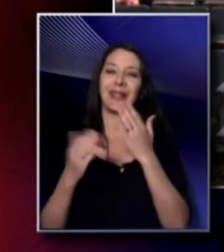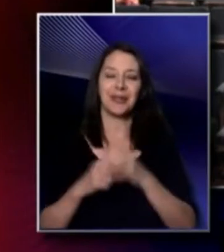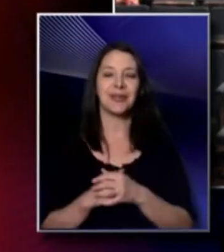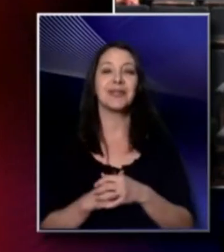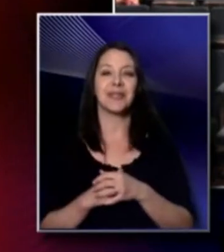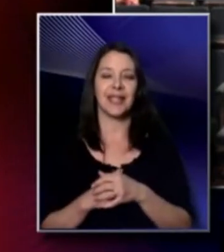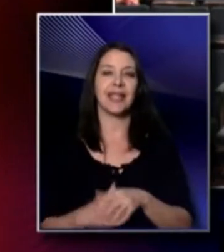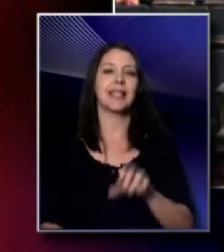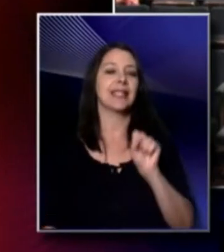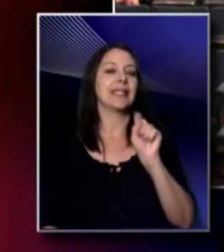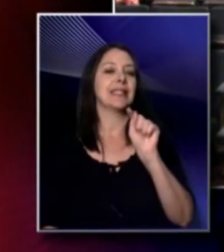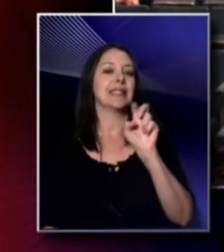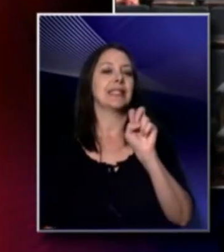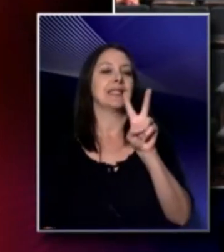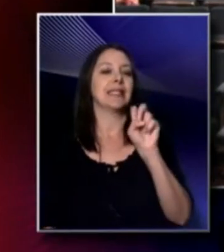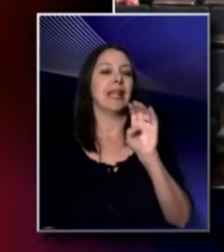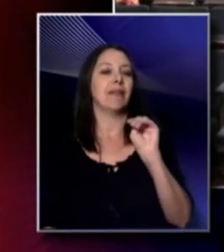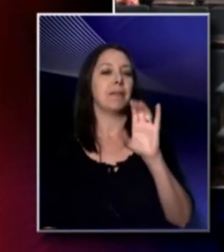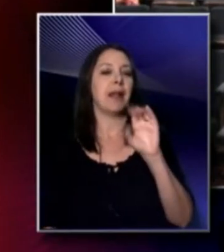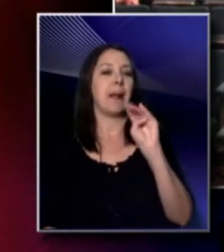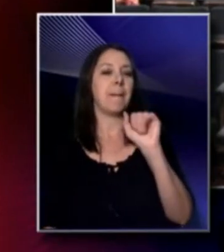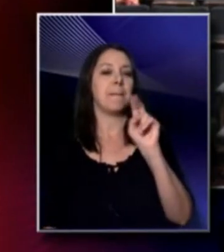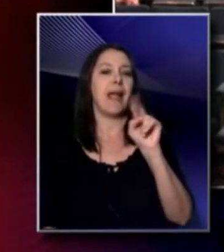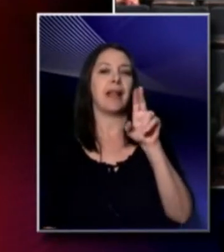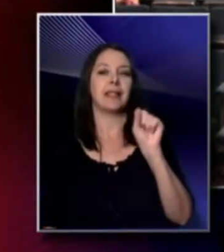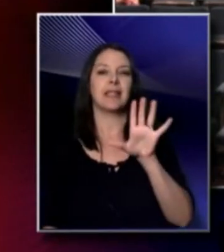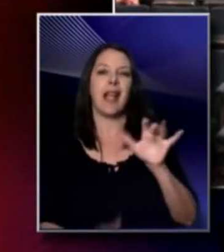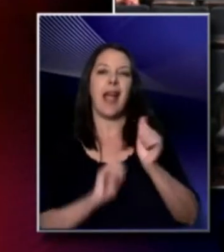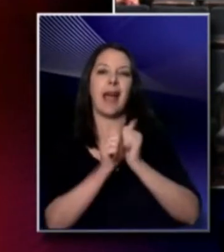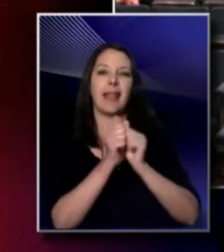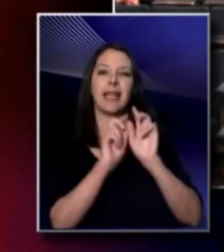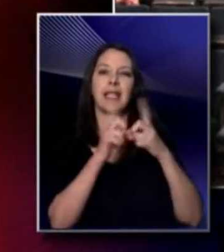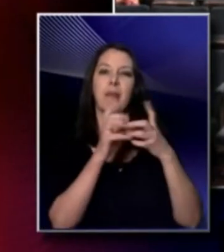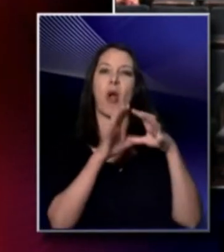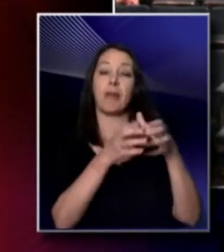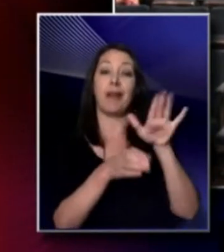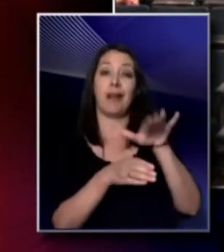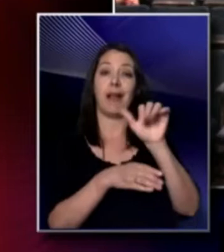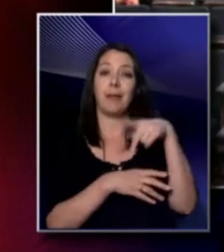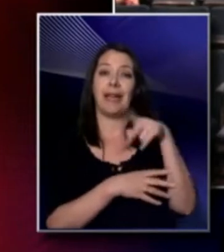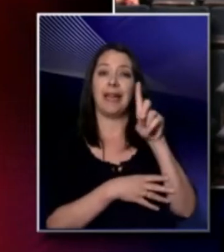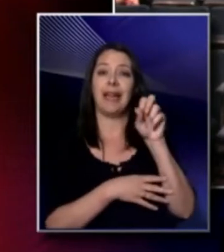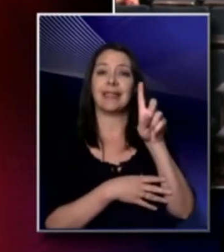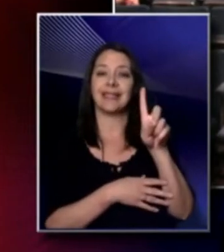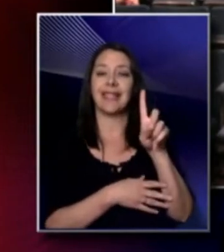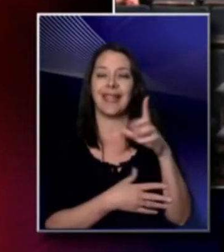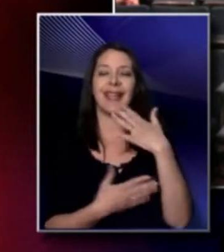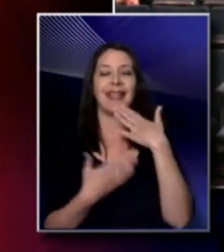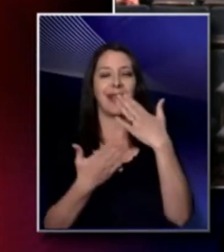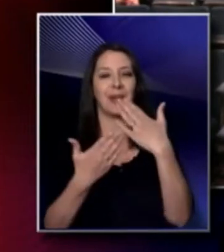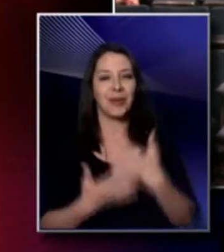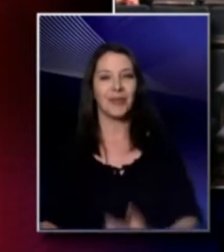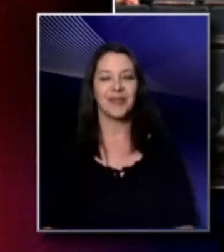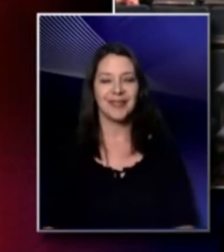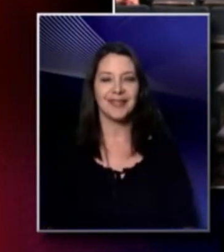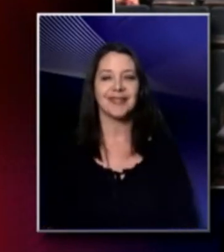is Steve McManus and the athletic department on PDSD campus as well. Thank you.